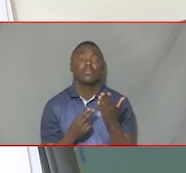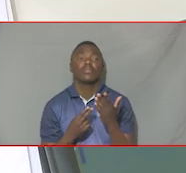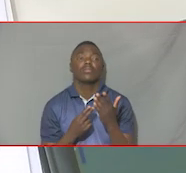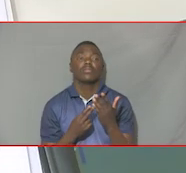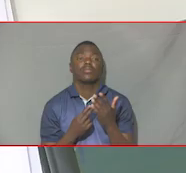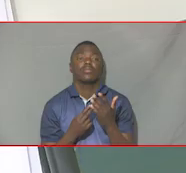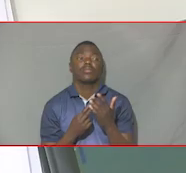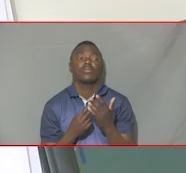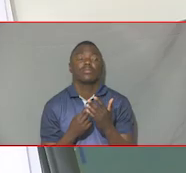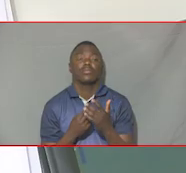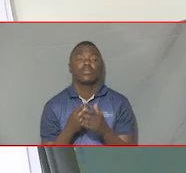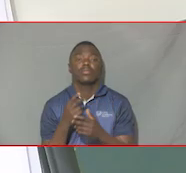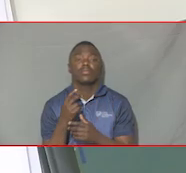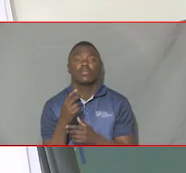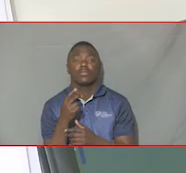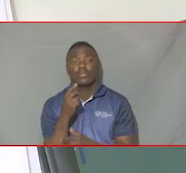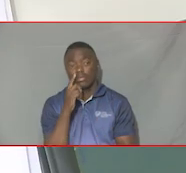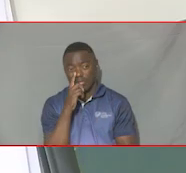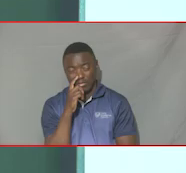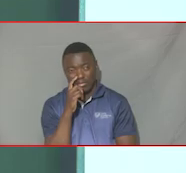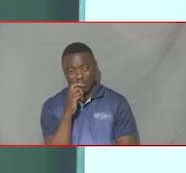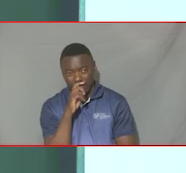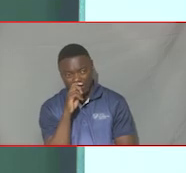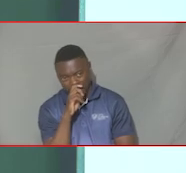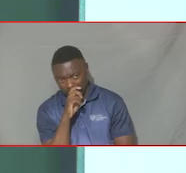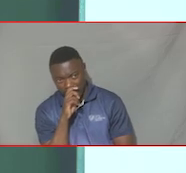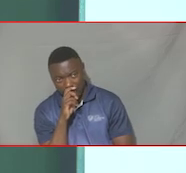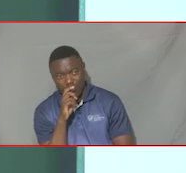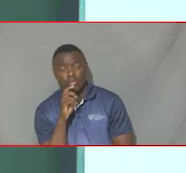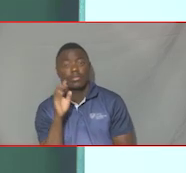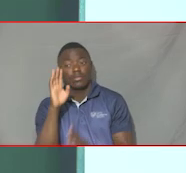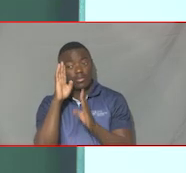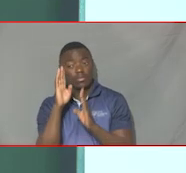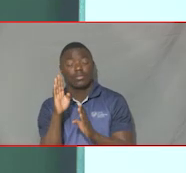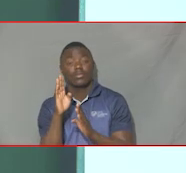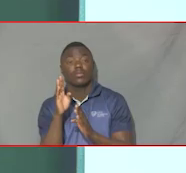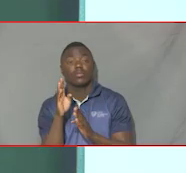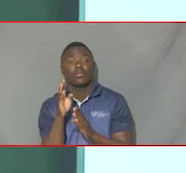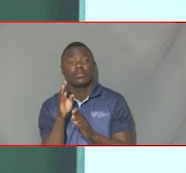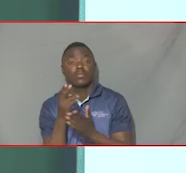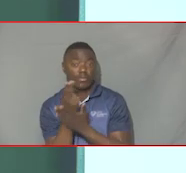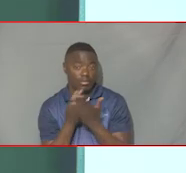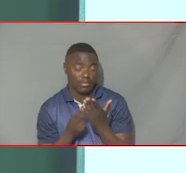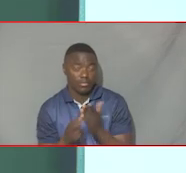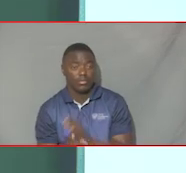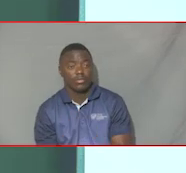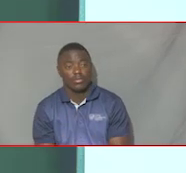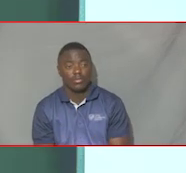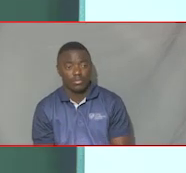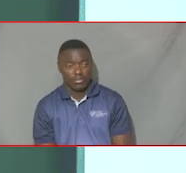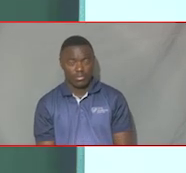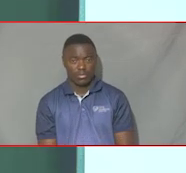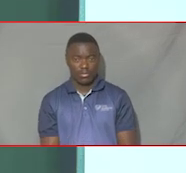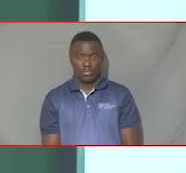regression line. That is why I focused on this question, because they're asking you to draw the least squares regression